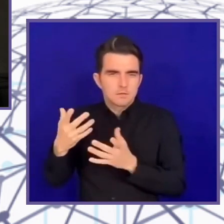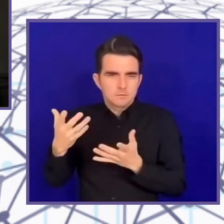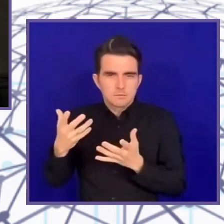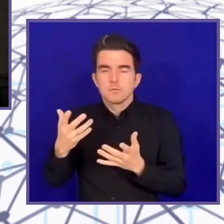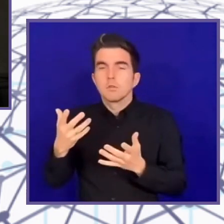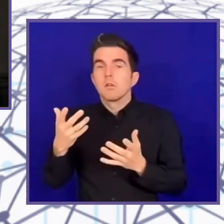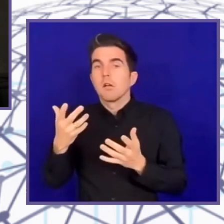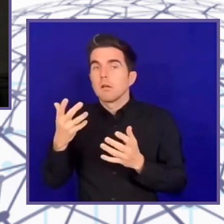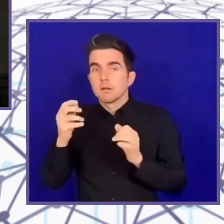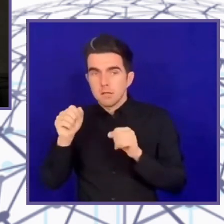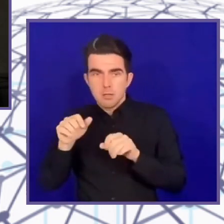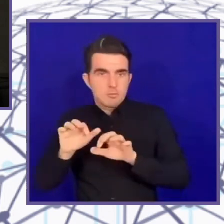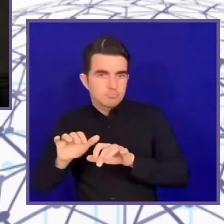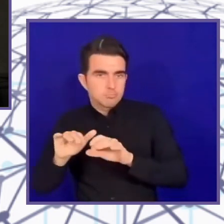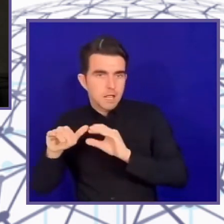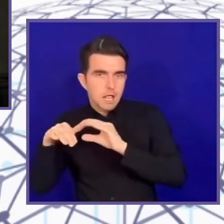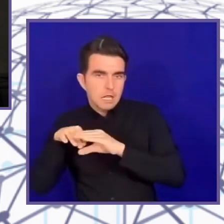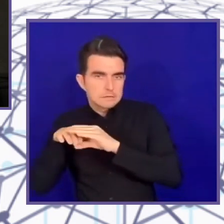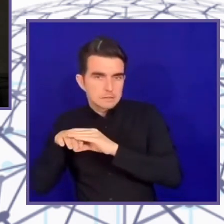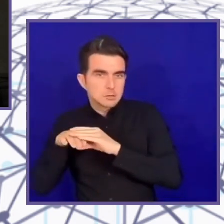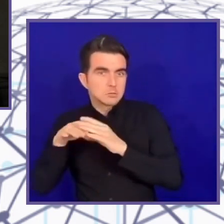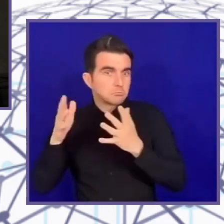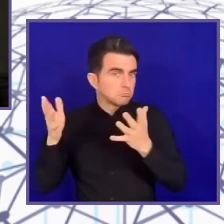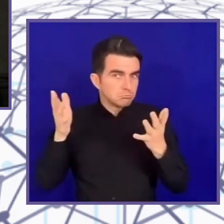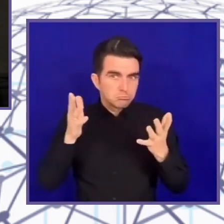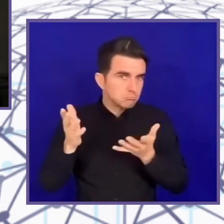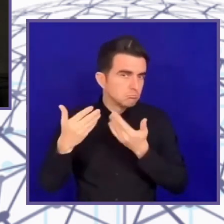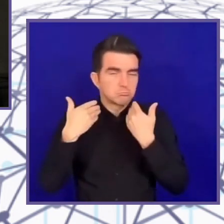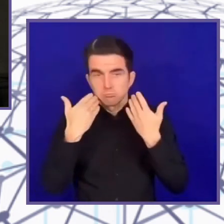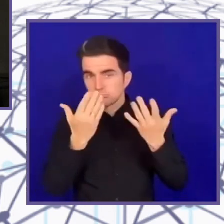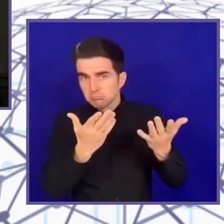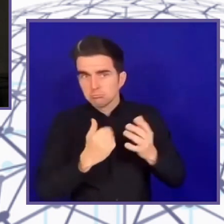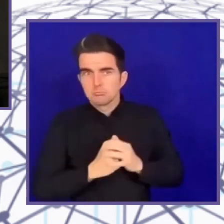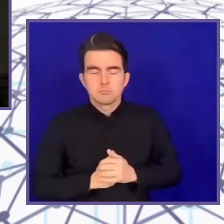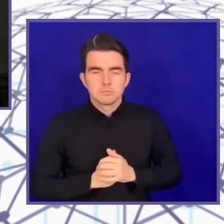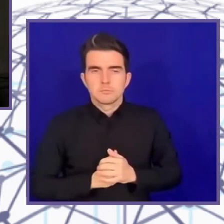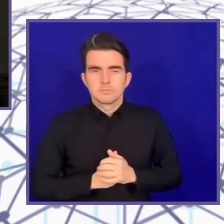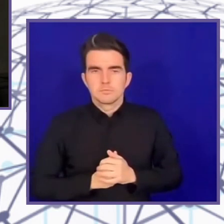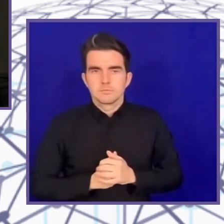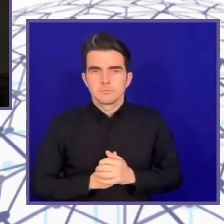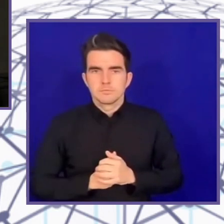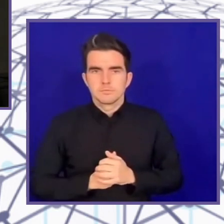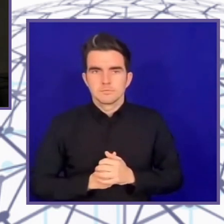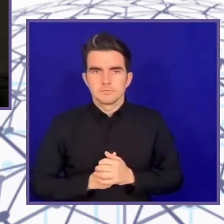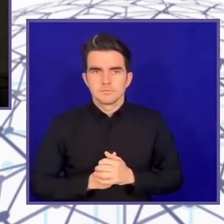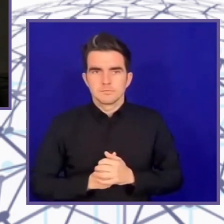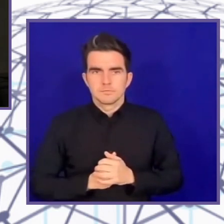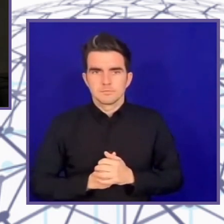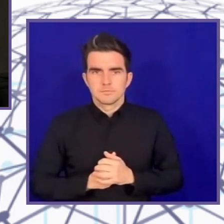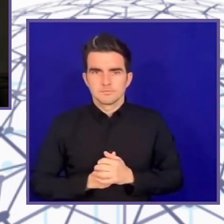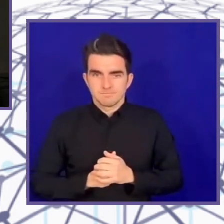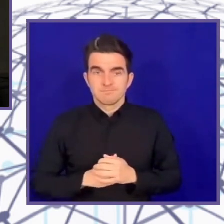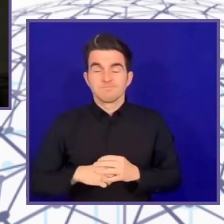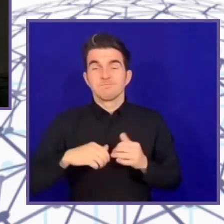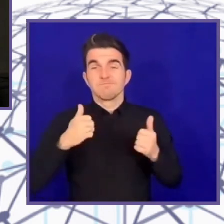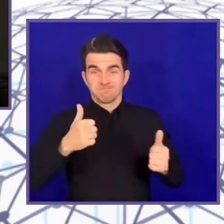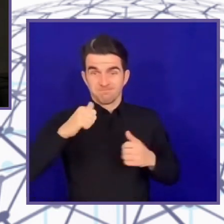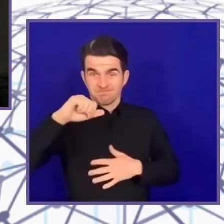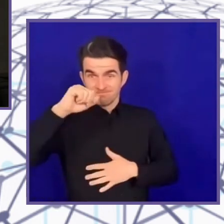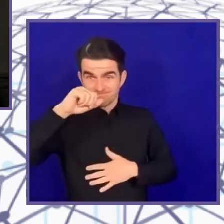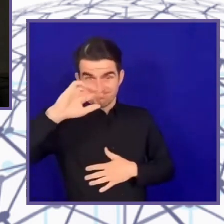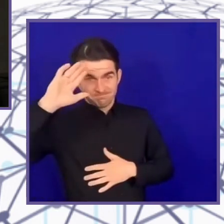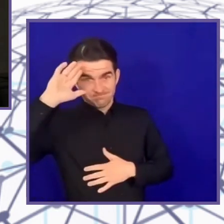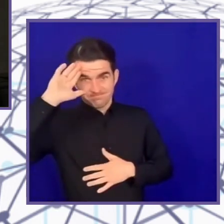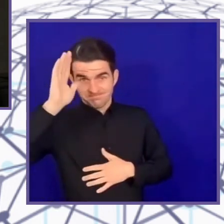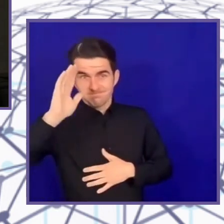Hi, Vicki. Hi. Thanks for the great talk. I was wondering about the new fund that is coming. Like, do you